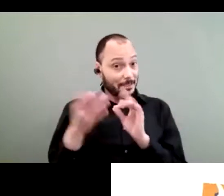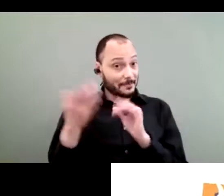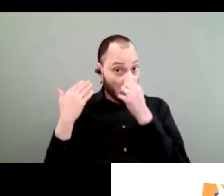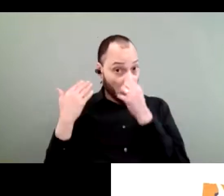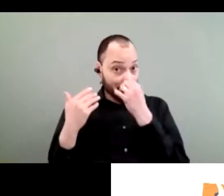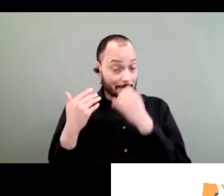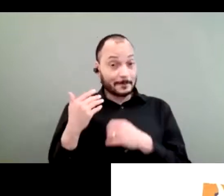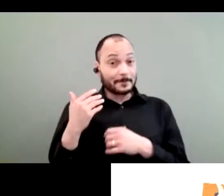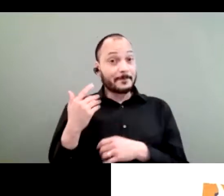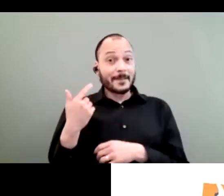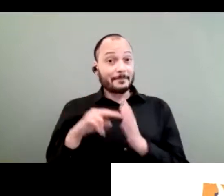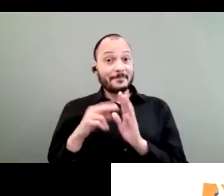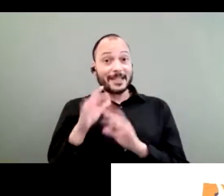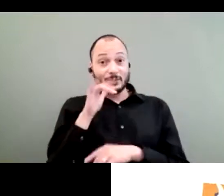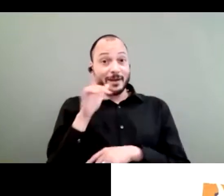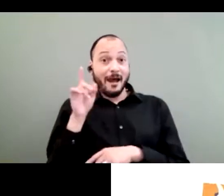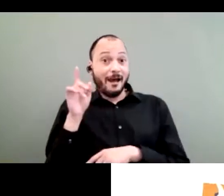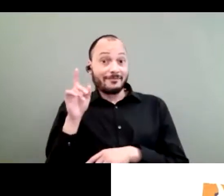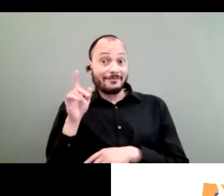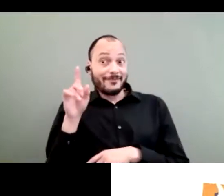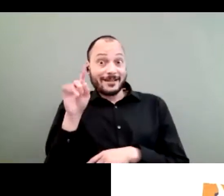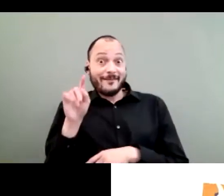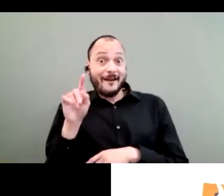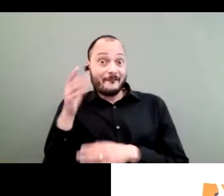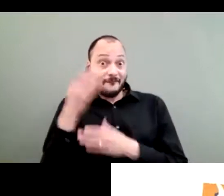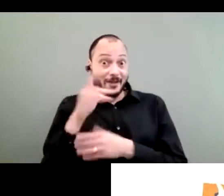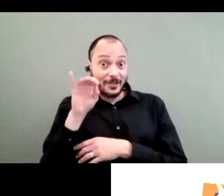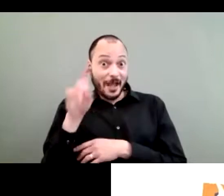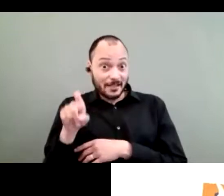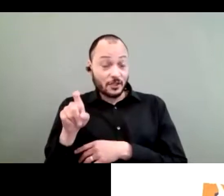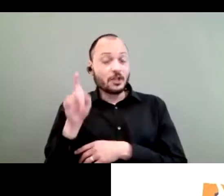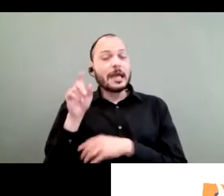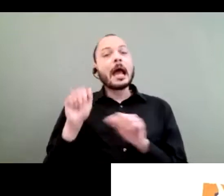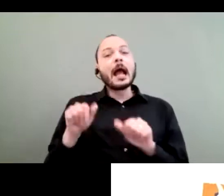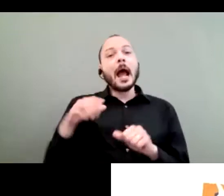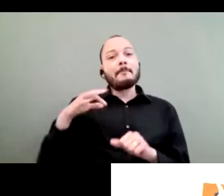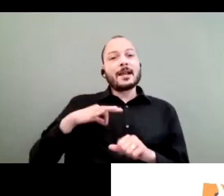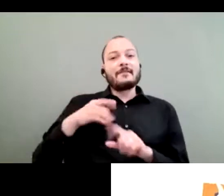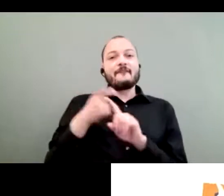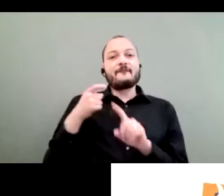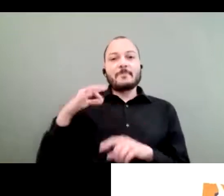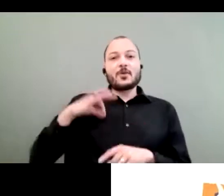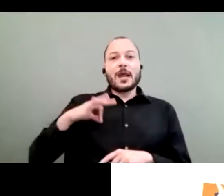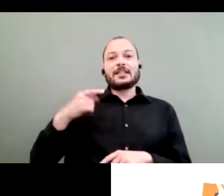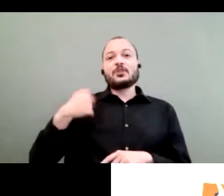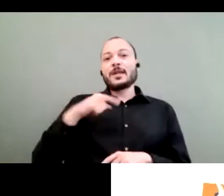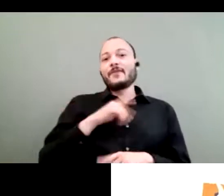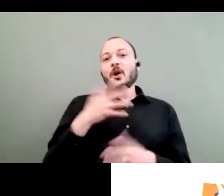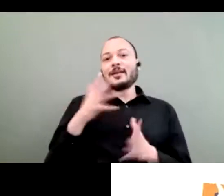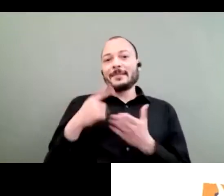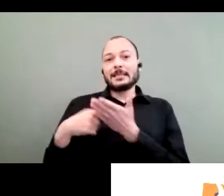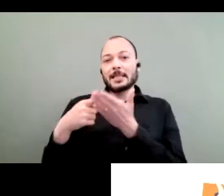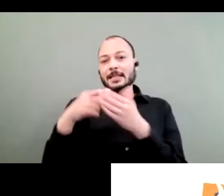that doesn't mean you shouldn't file one because you can benefit from the credits that we've been discussing in the presentation.